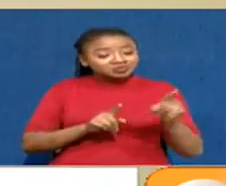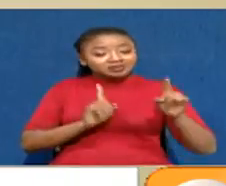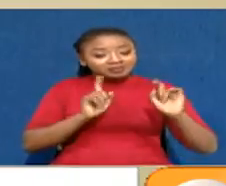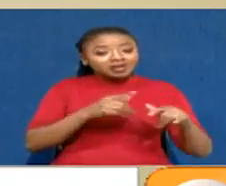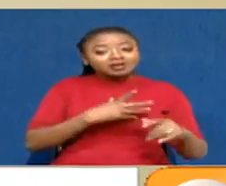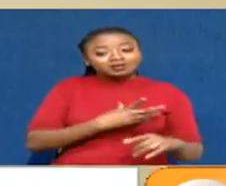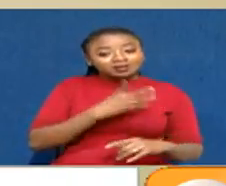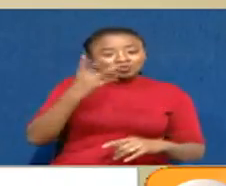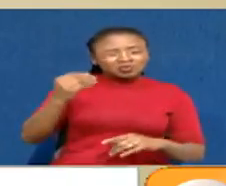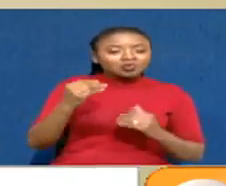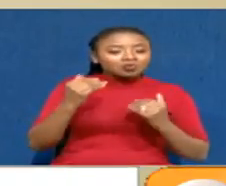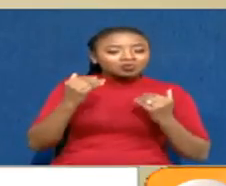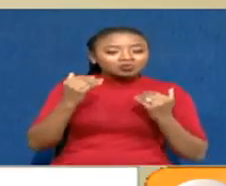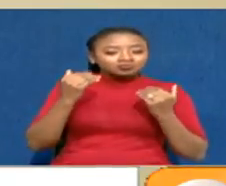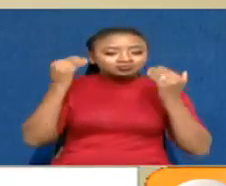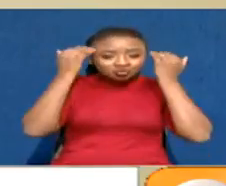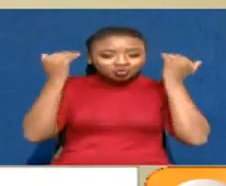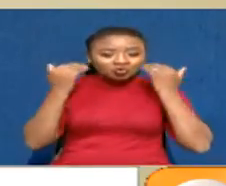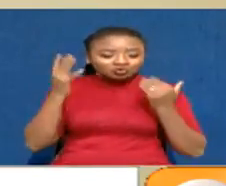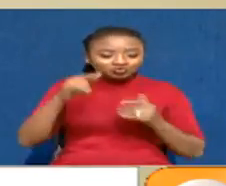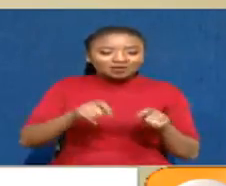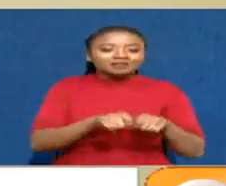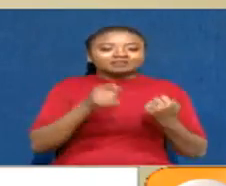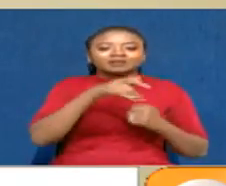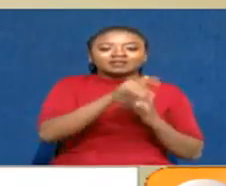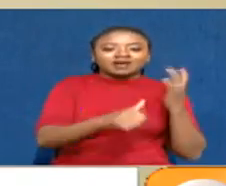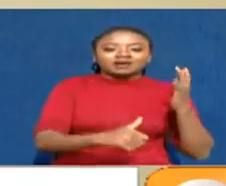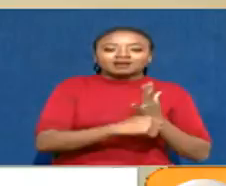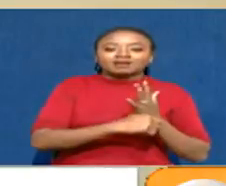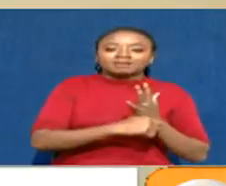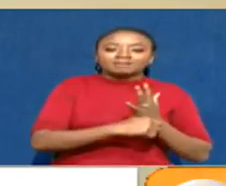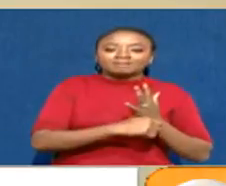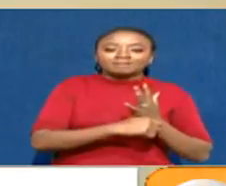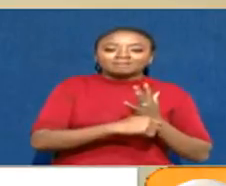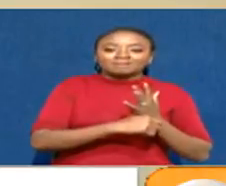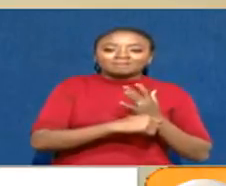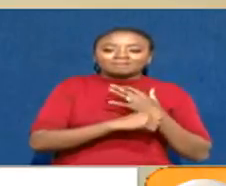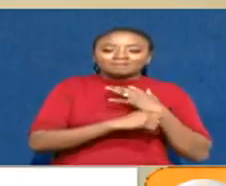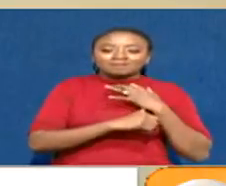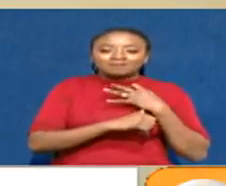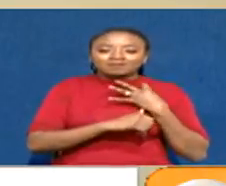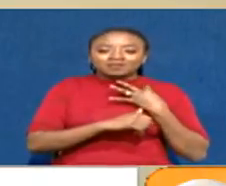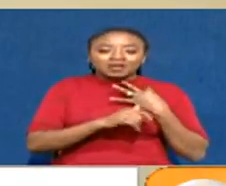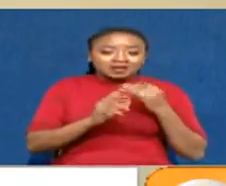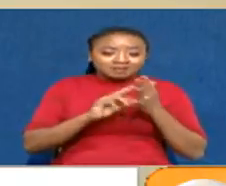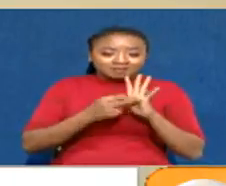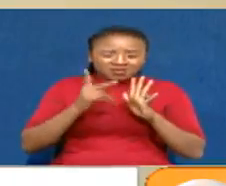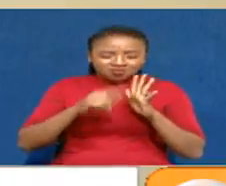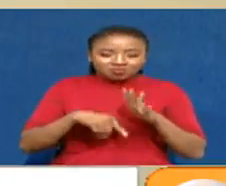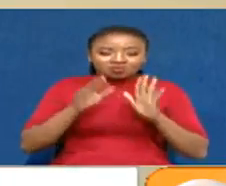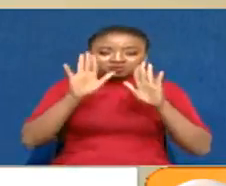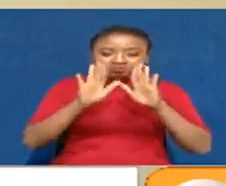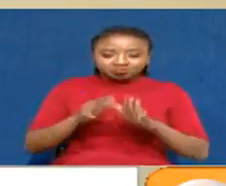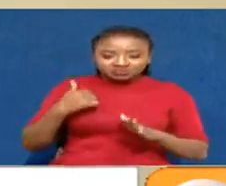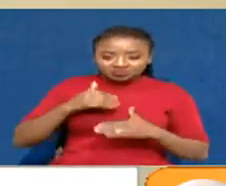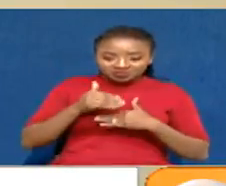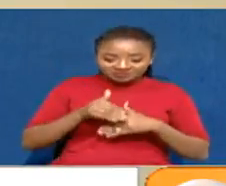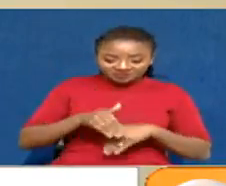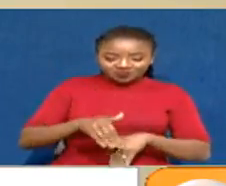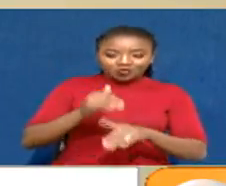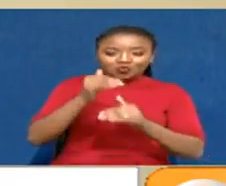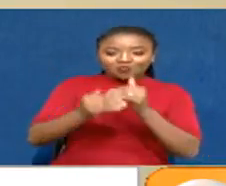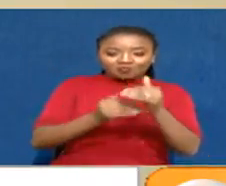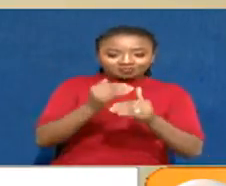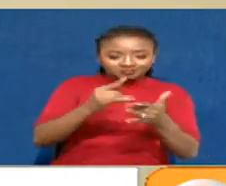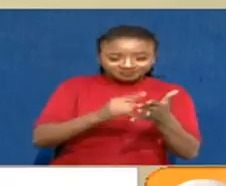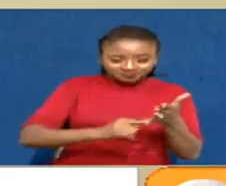right, for effectively tarnishing their brand. And so we'd rather go through the proper channels and make sure that we are sharing the information